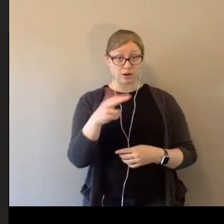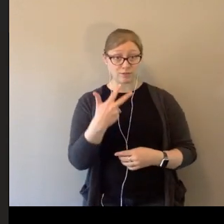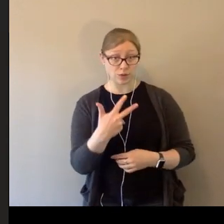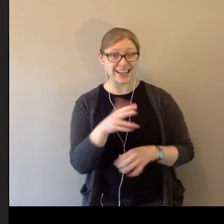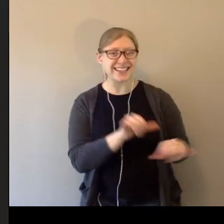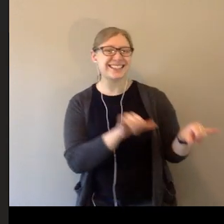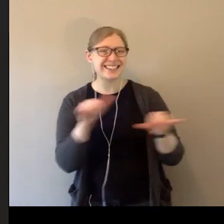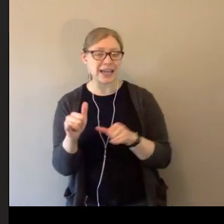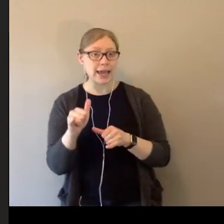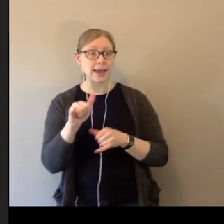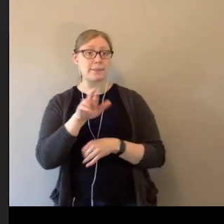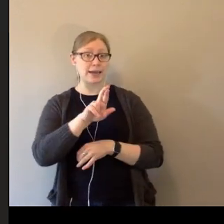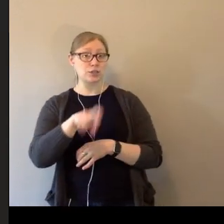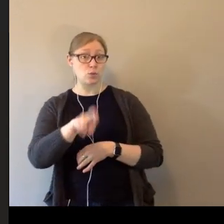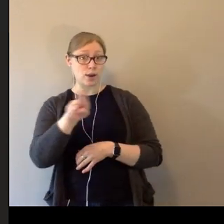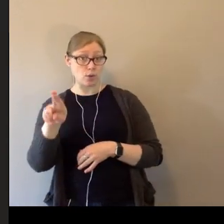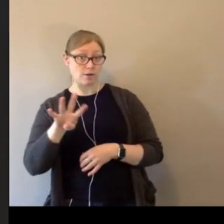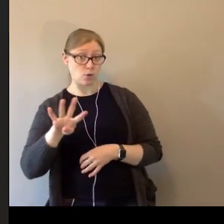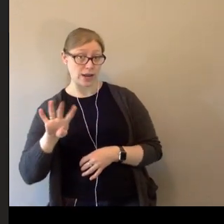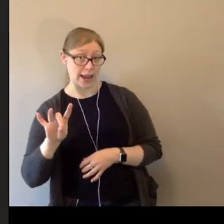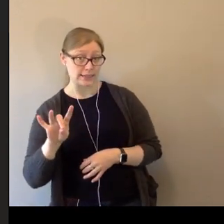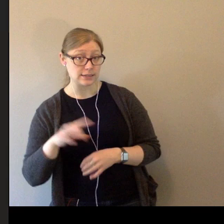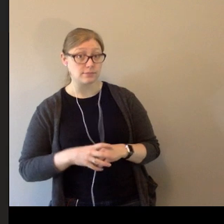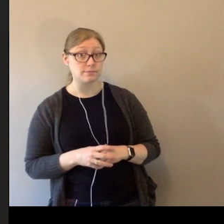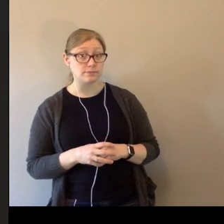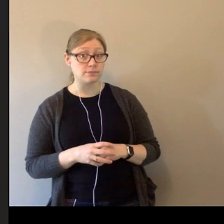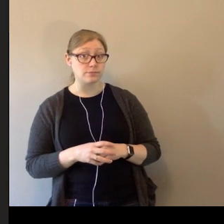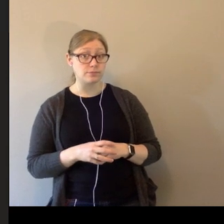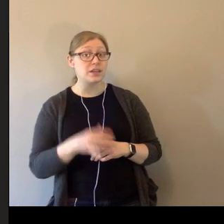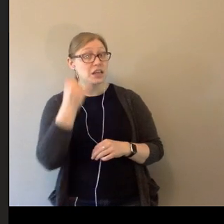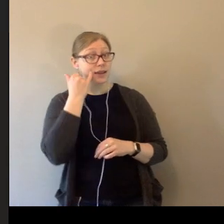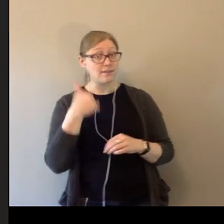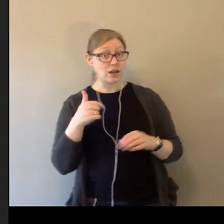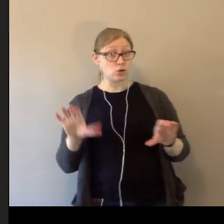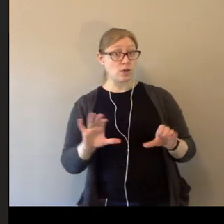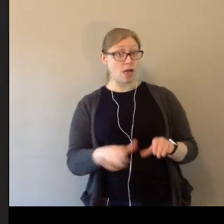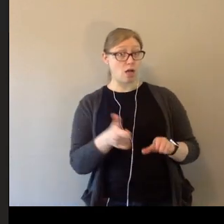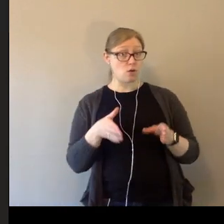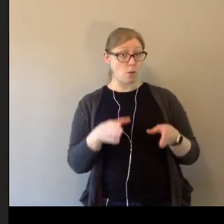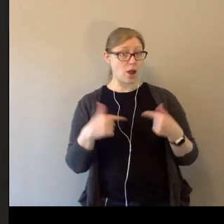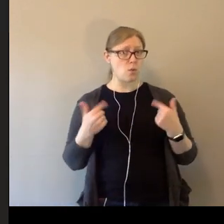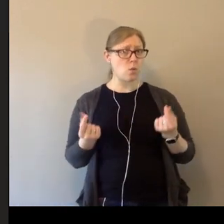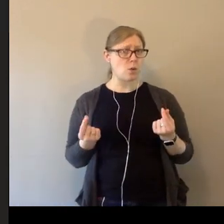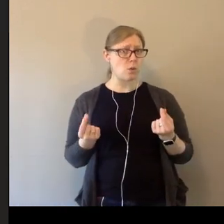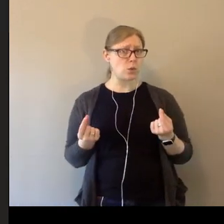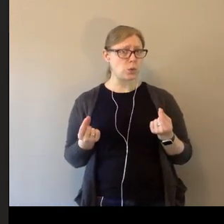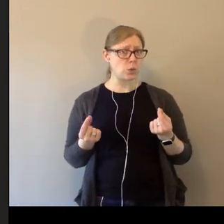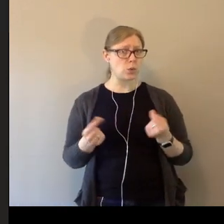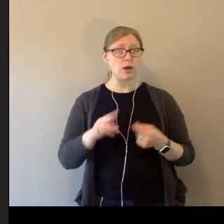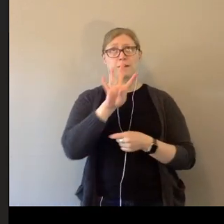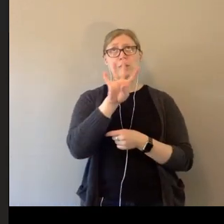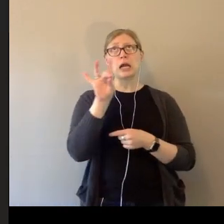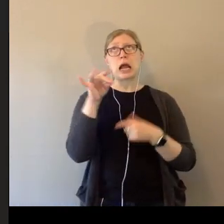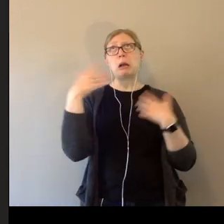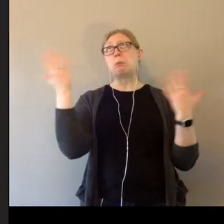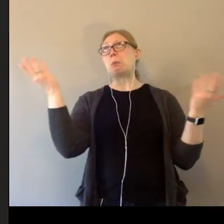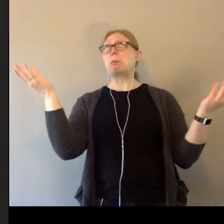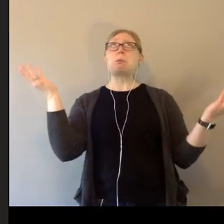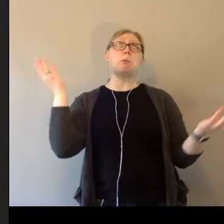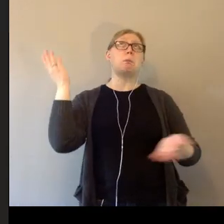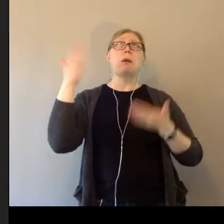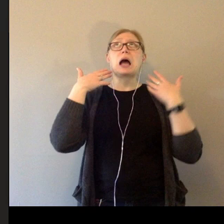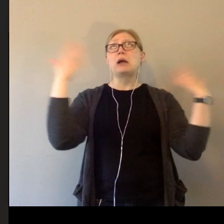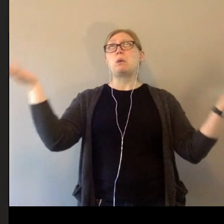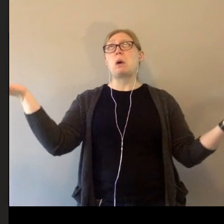Now, if I were doing it the other way, breaking it apart, I would say, oh, 48. Maybe you don't know what goes in there. You'd say